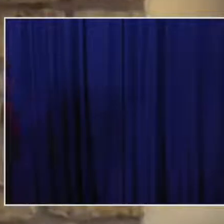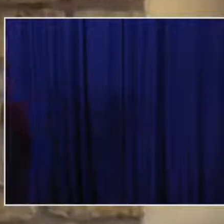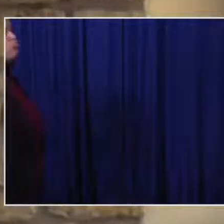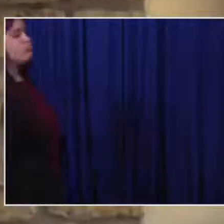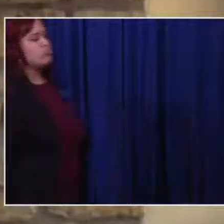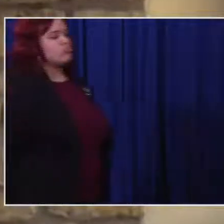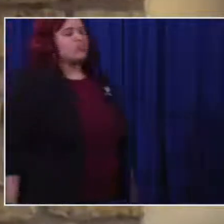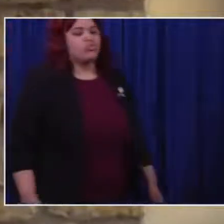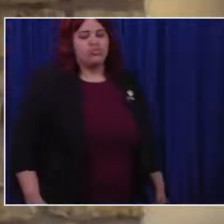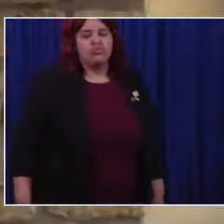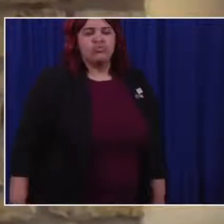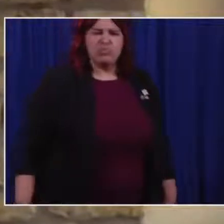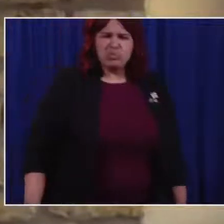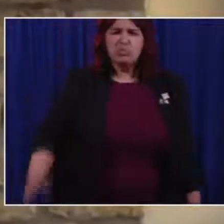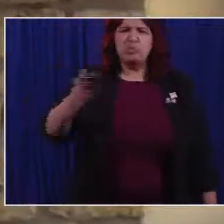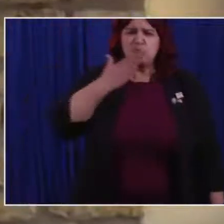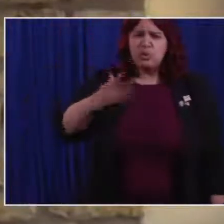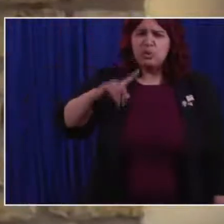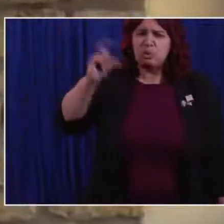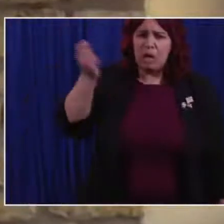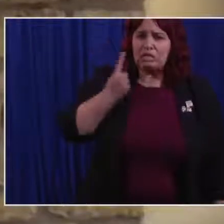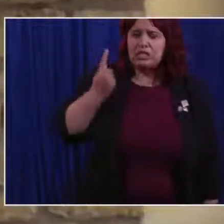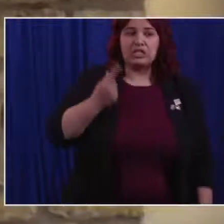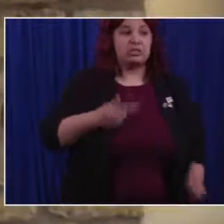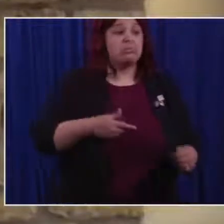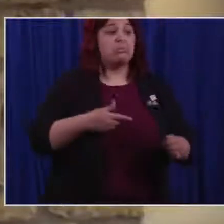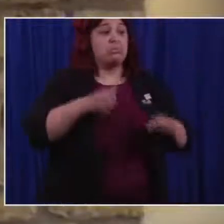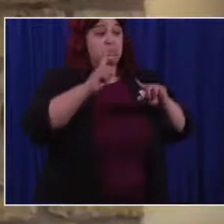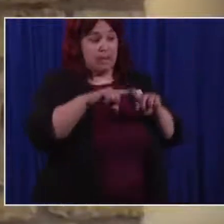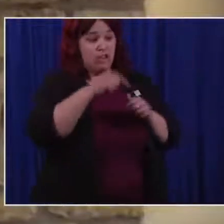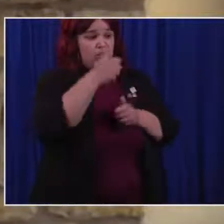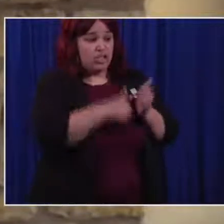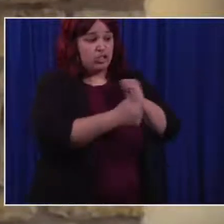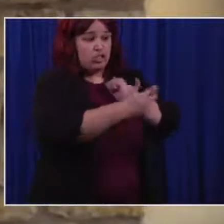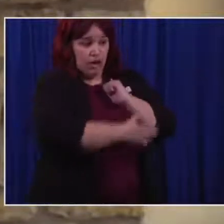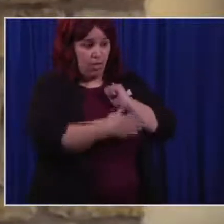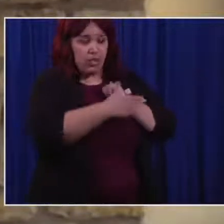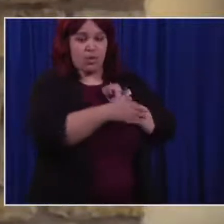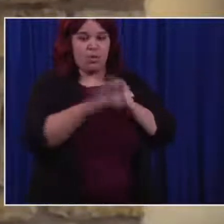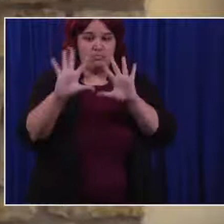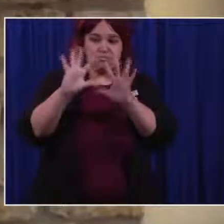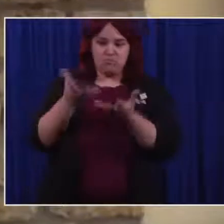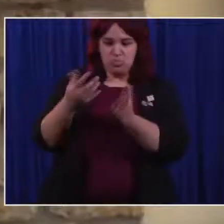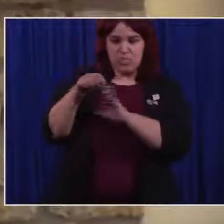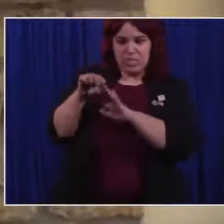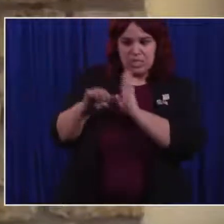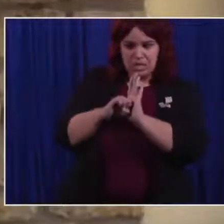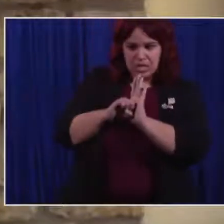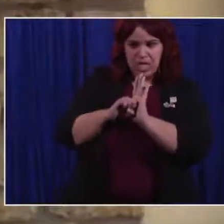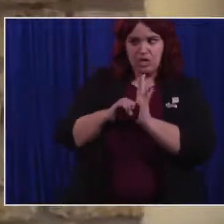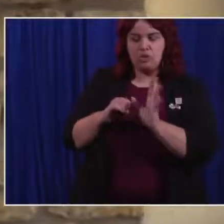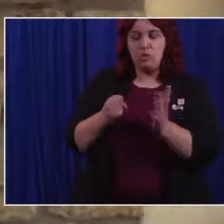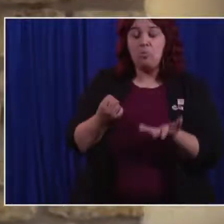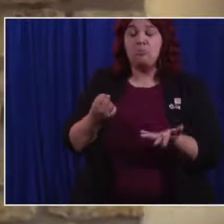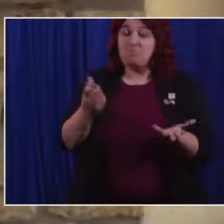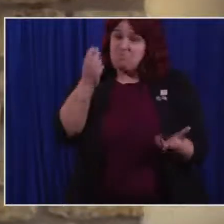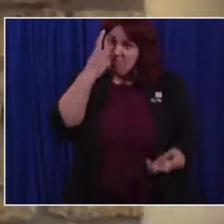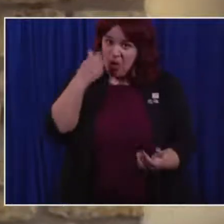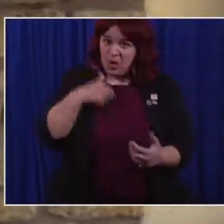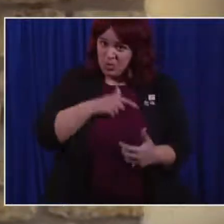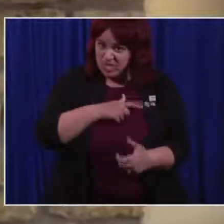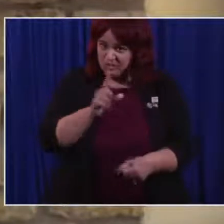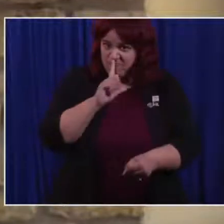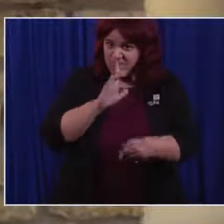average statewide, that we thought it was okay to move forward. And